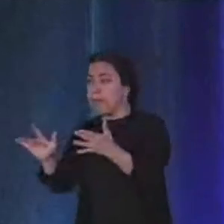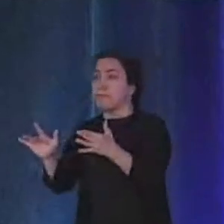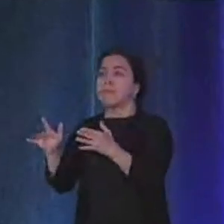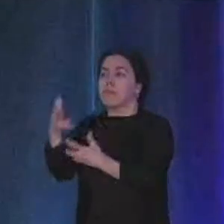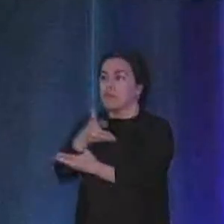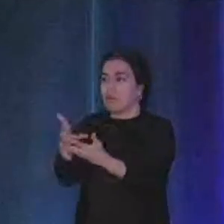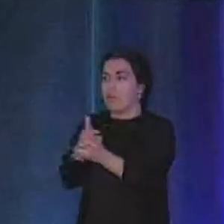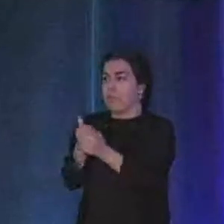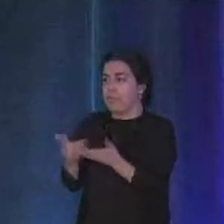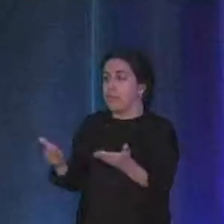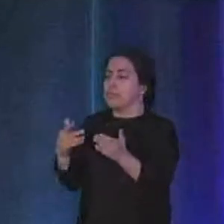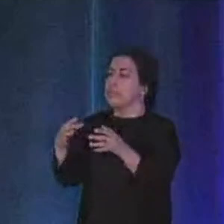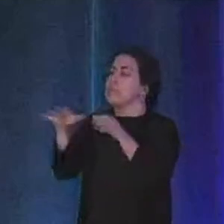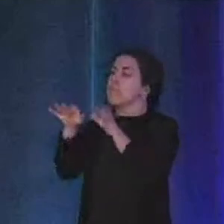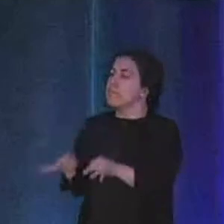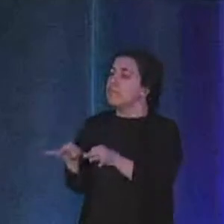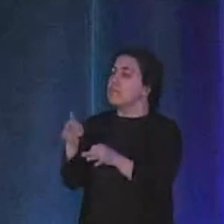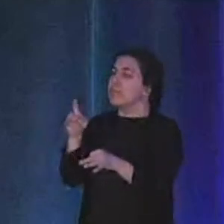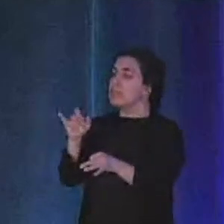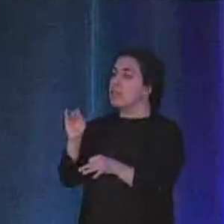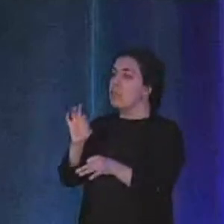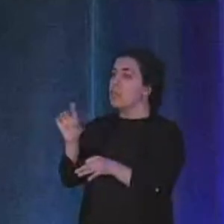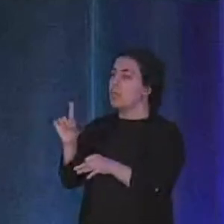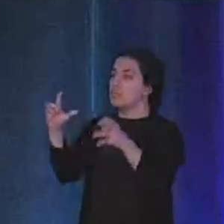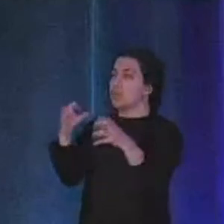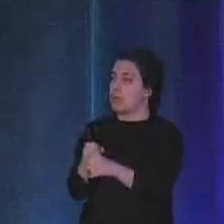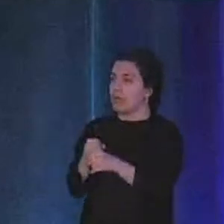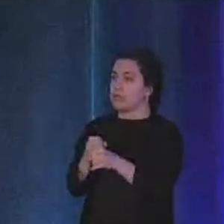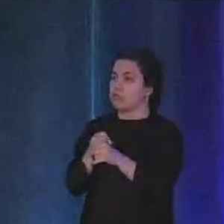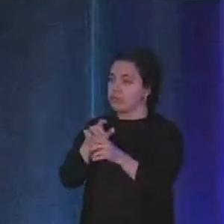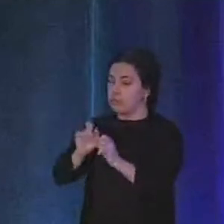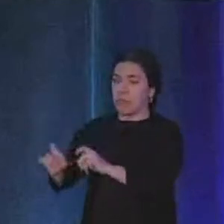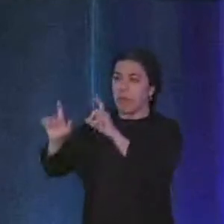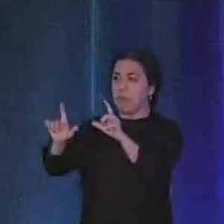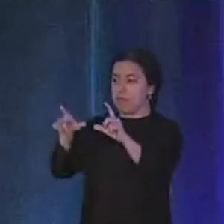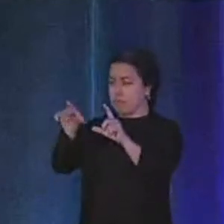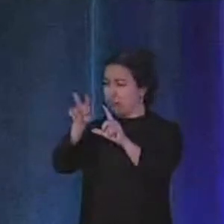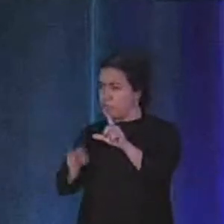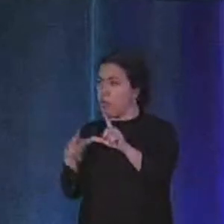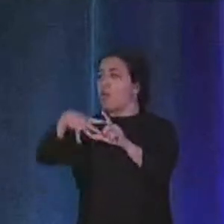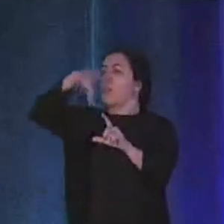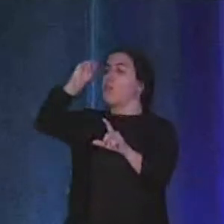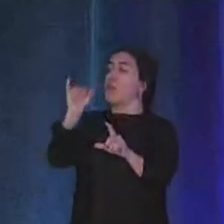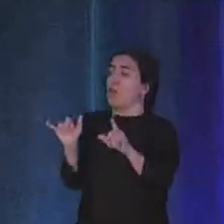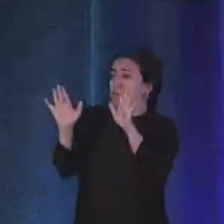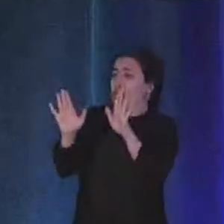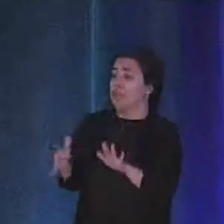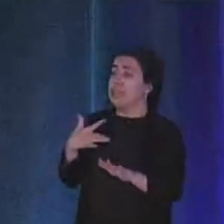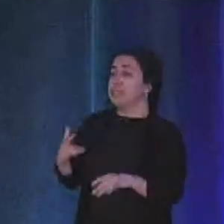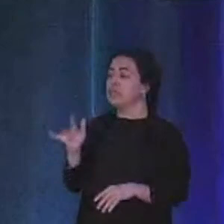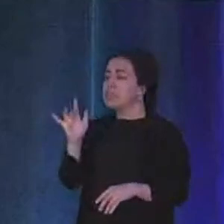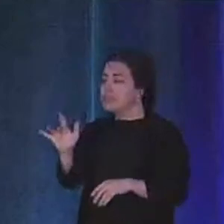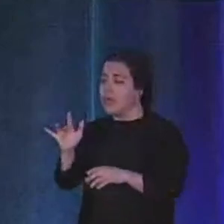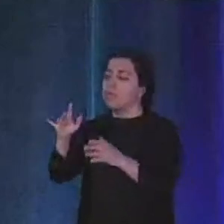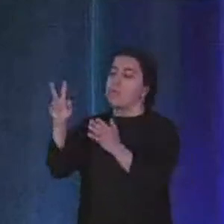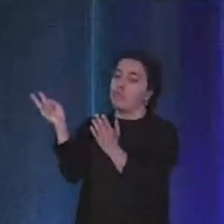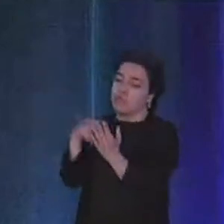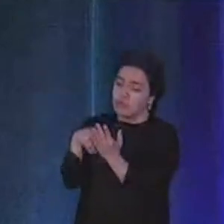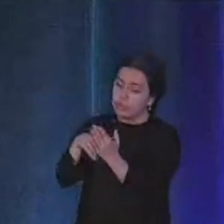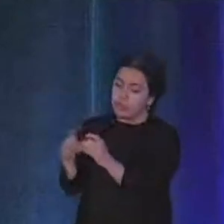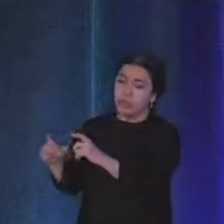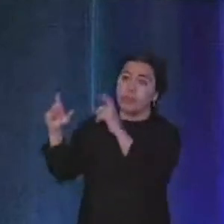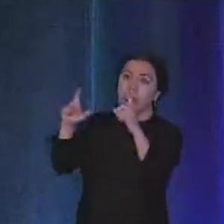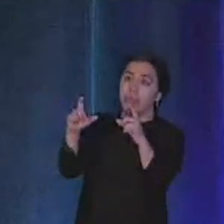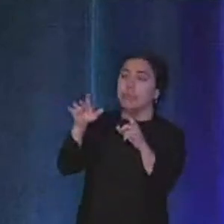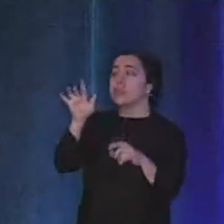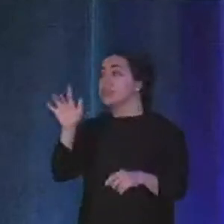tells you how to use the keyboard shortcuts, and then you pull those up. And it's great because normally you'd have to like tab to a message, read the message, then you're tabbing